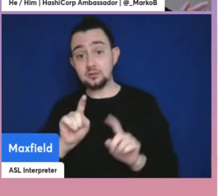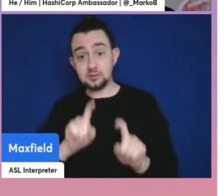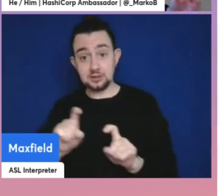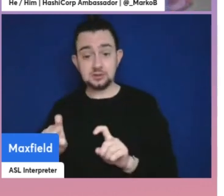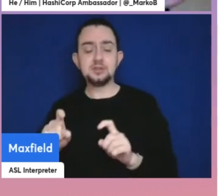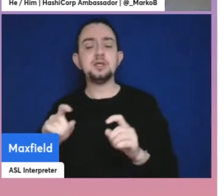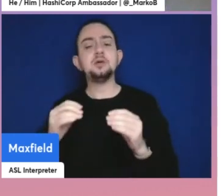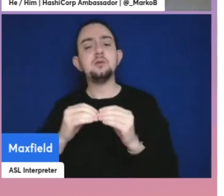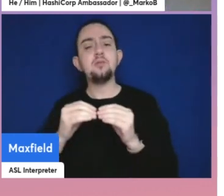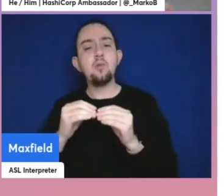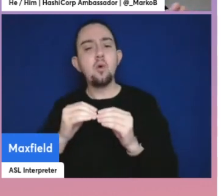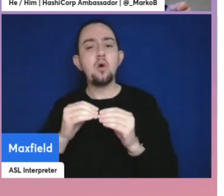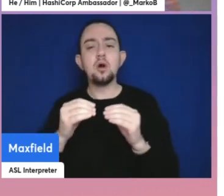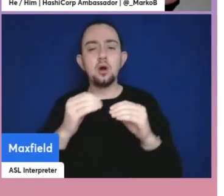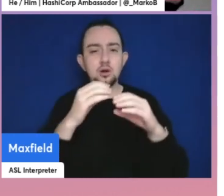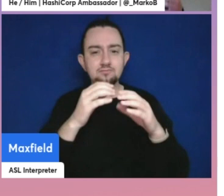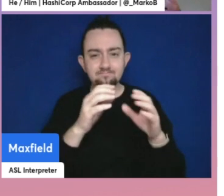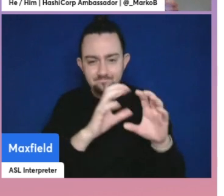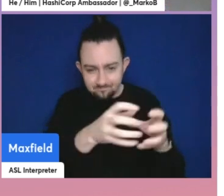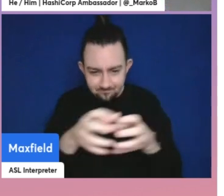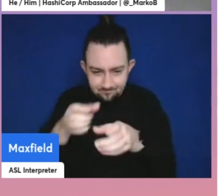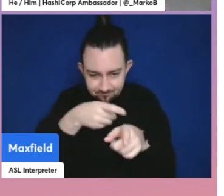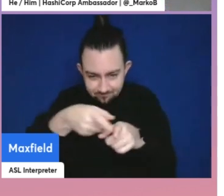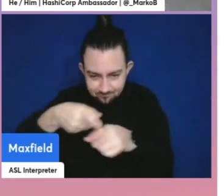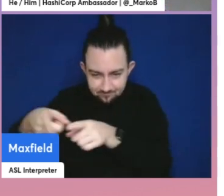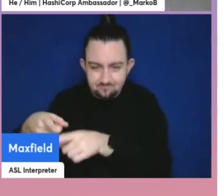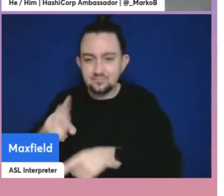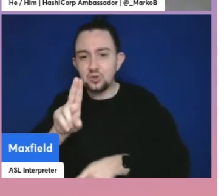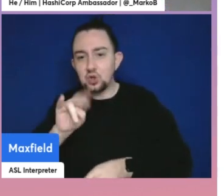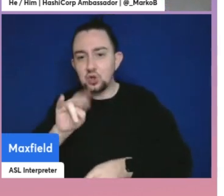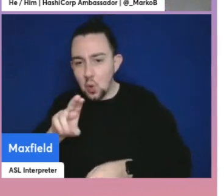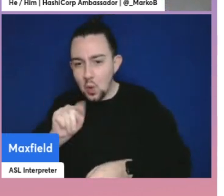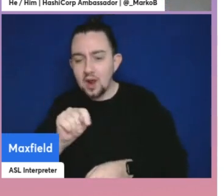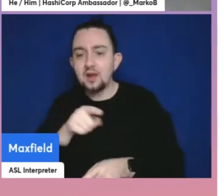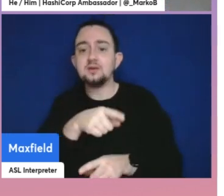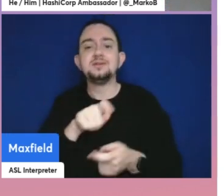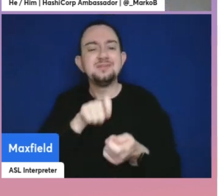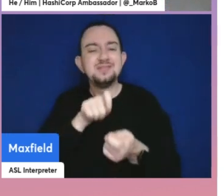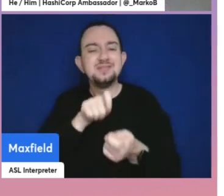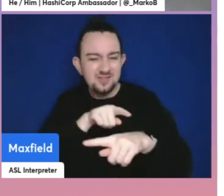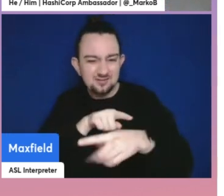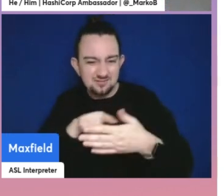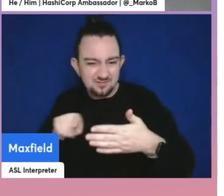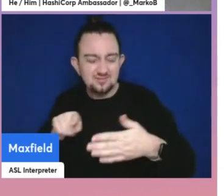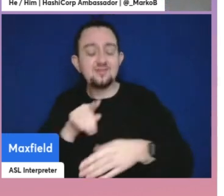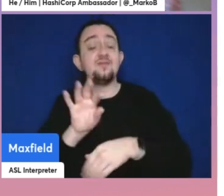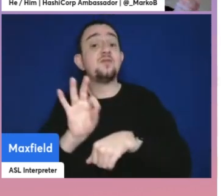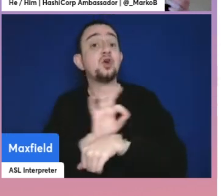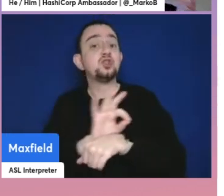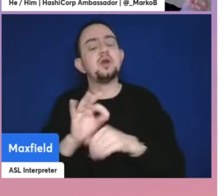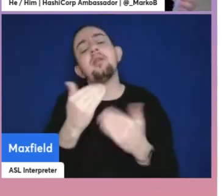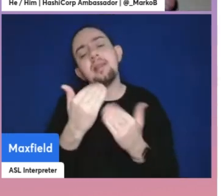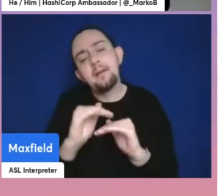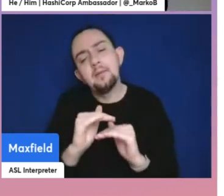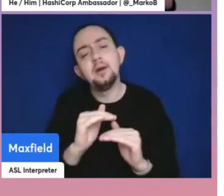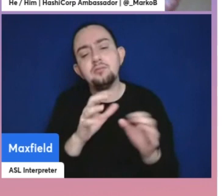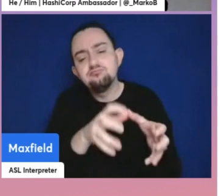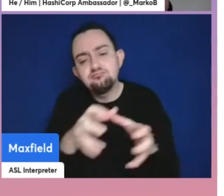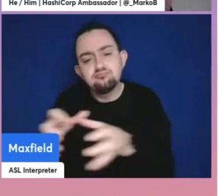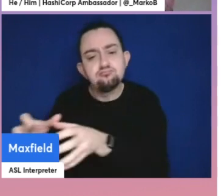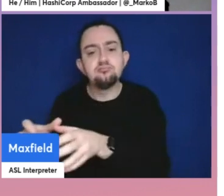scope testing for specific units. It can test a specific functionality for a limited scope, and